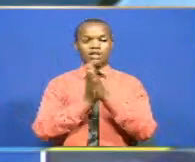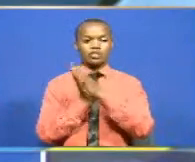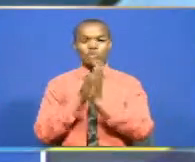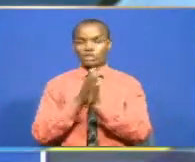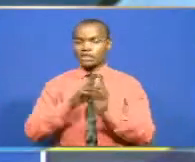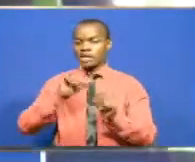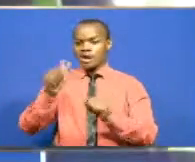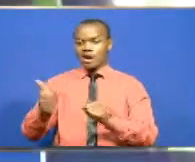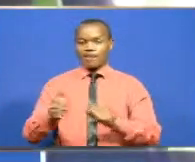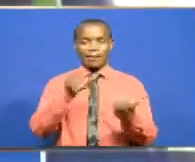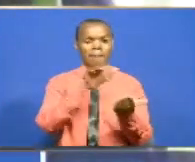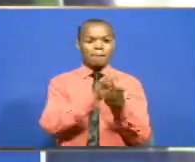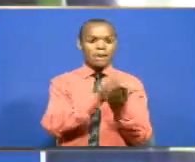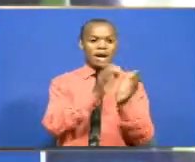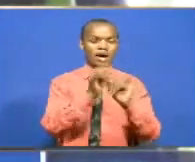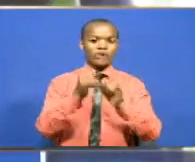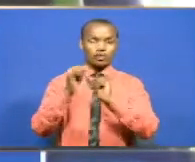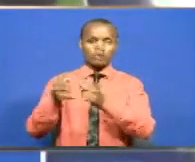our corporate briefs.